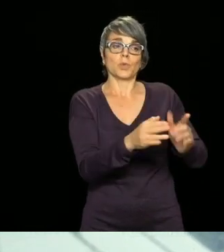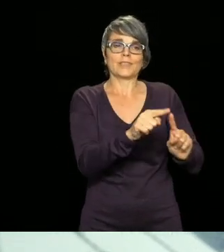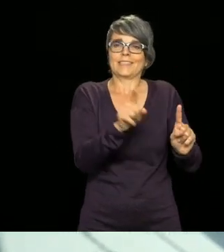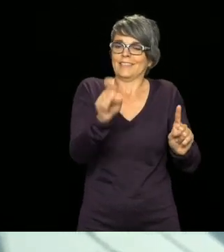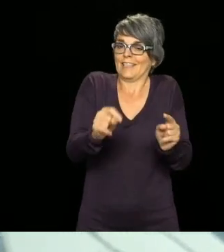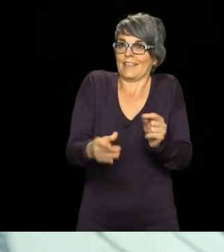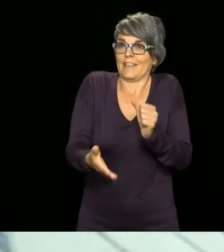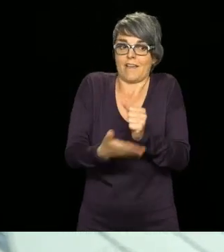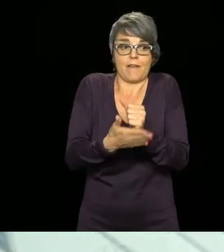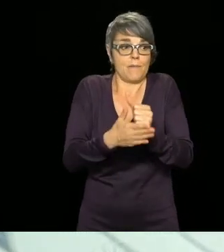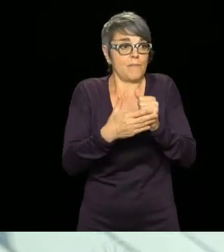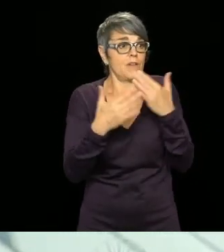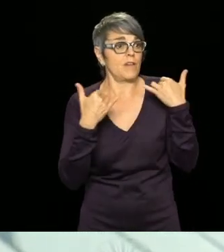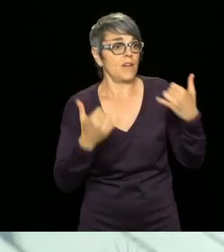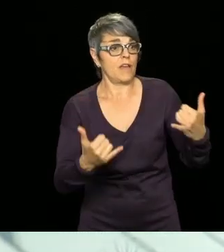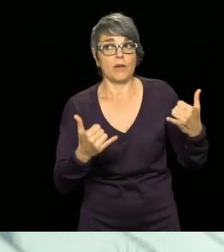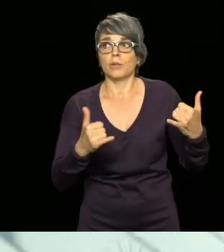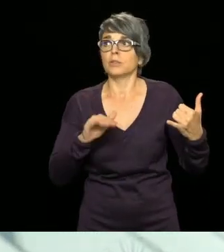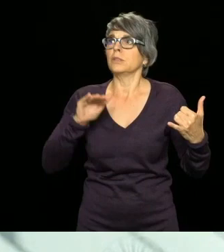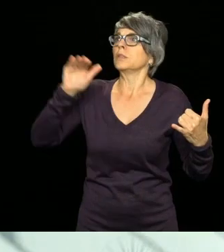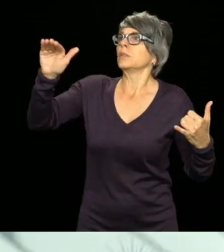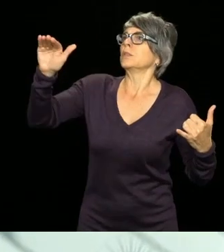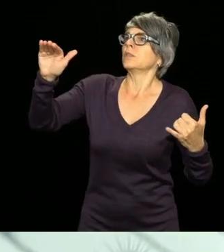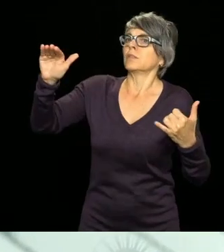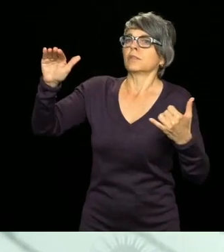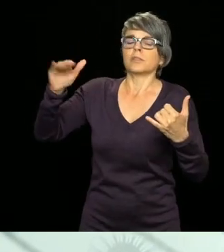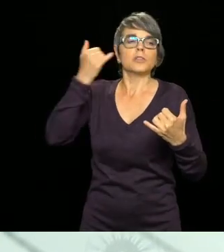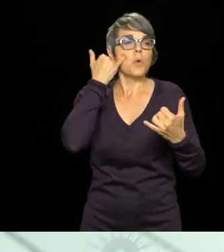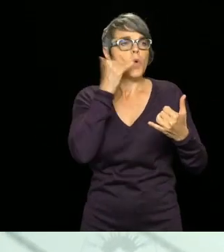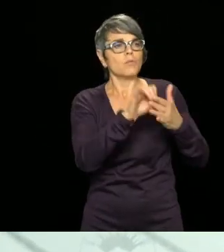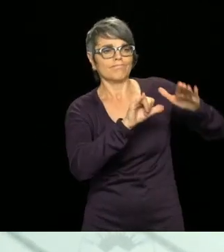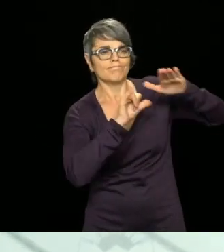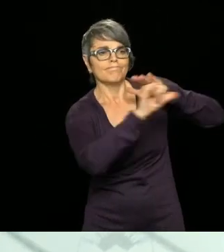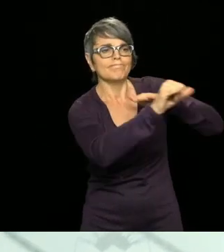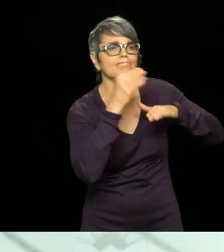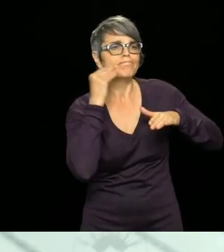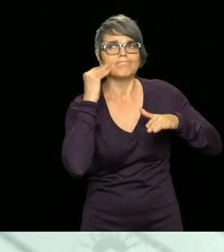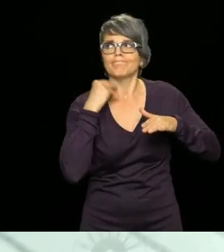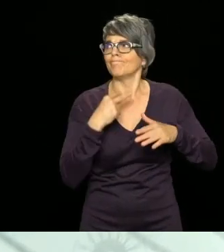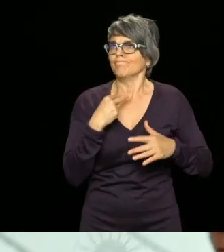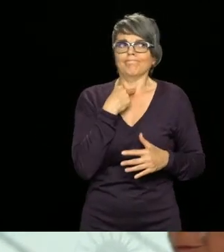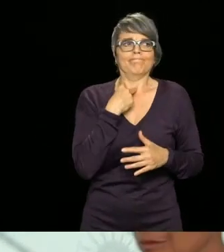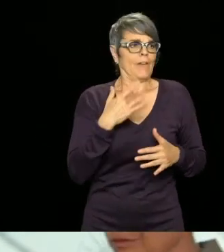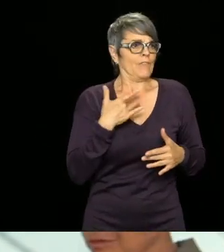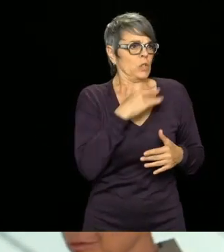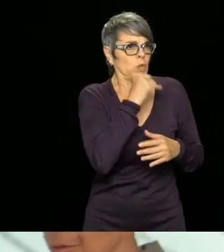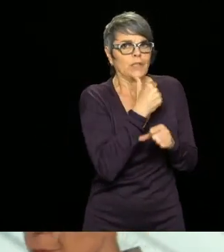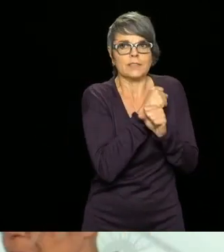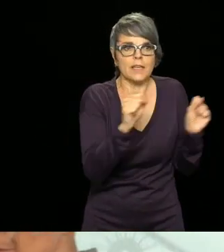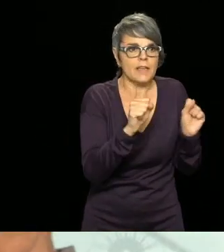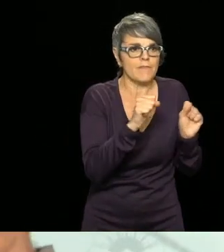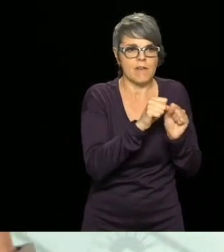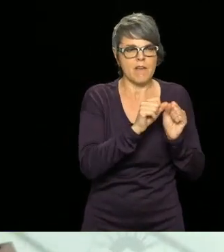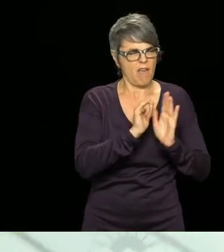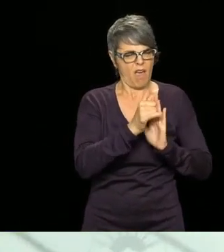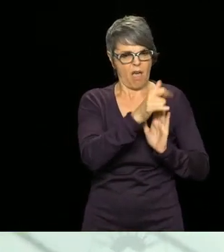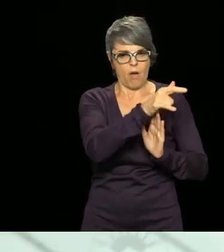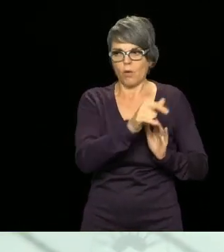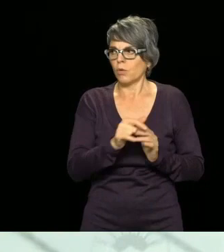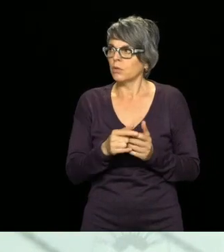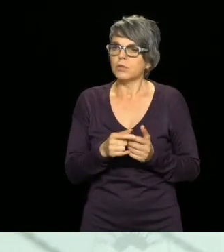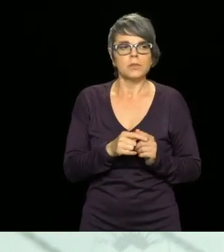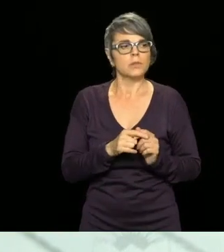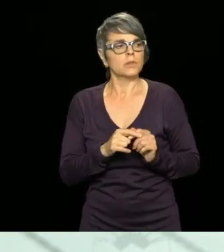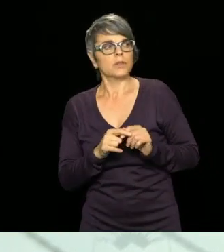How do people do this if they're stuck in their homes? Like, how do they get to the phone? How do they get to the computer to do this? And for